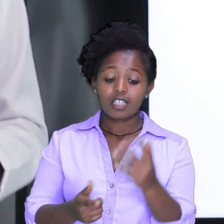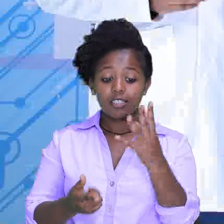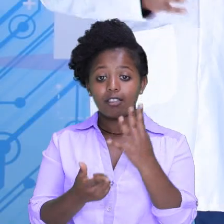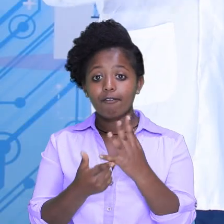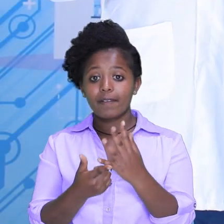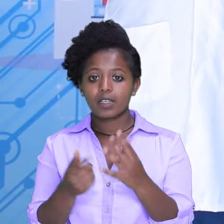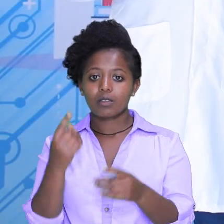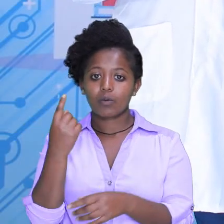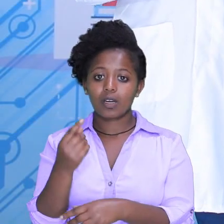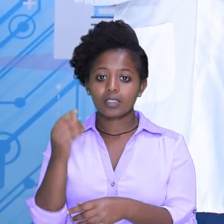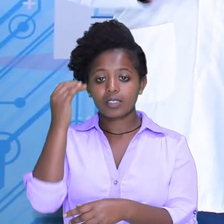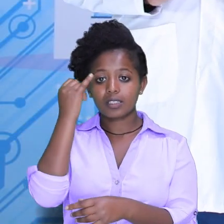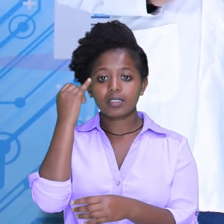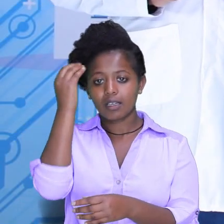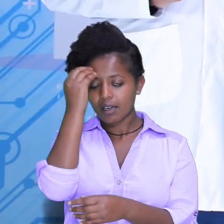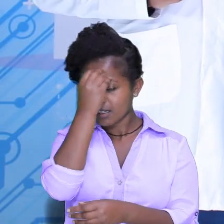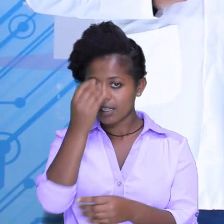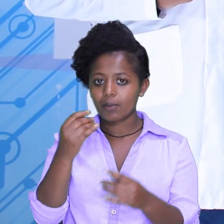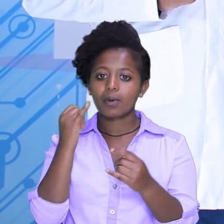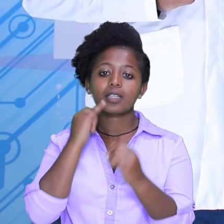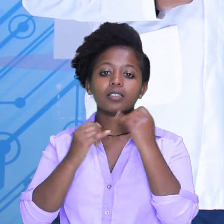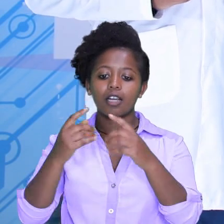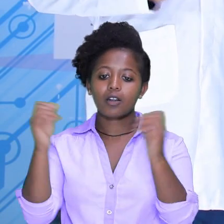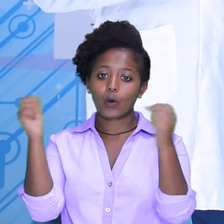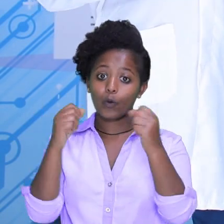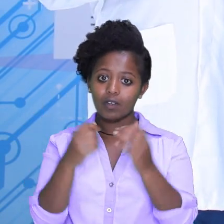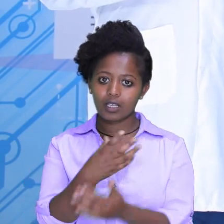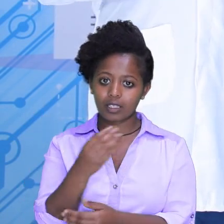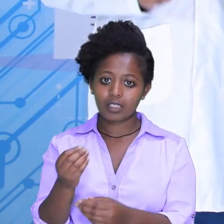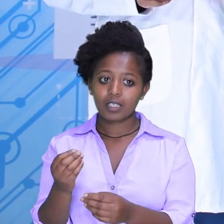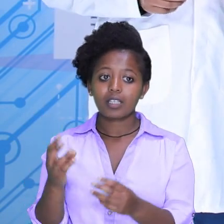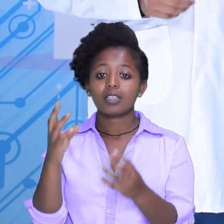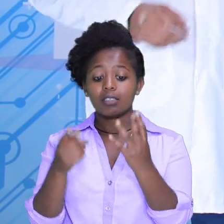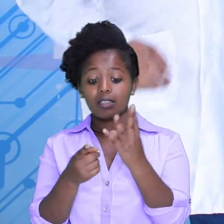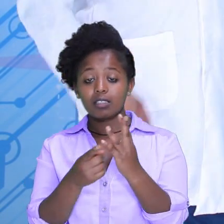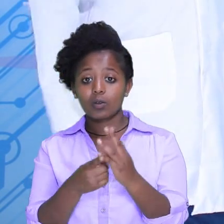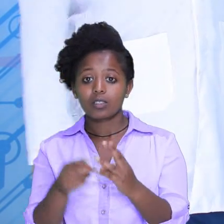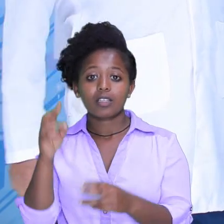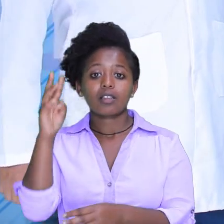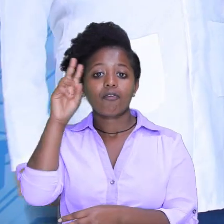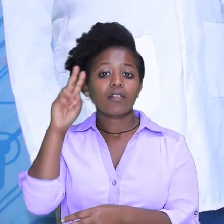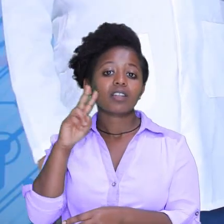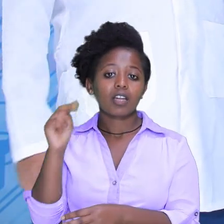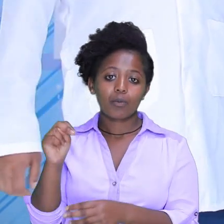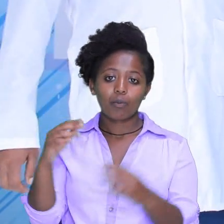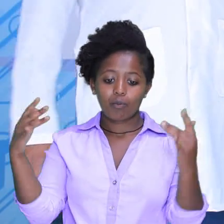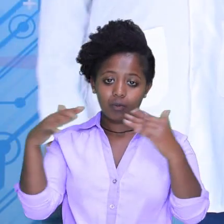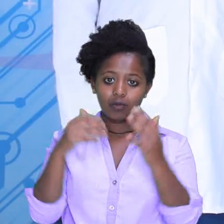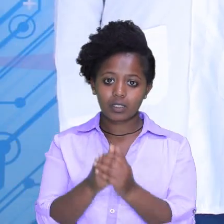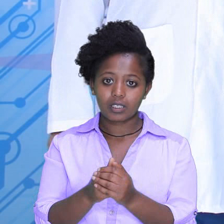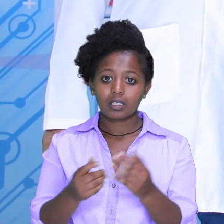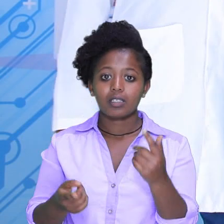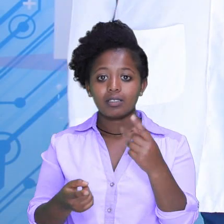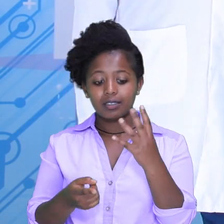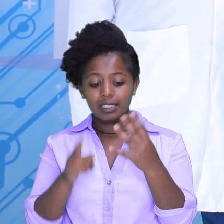one, the Arab-Israel conflict. The sixth one, the Vietnam War. The last one, the Chinese